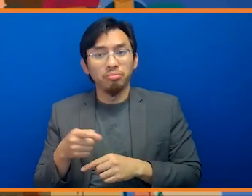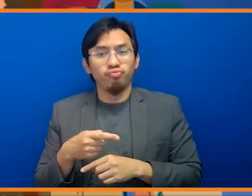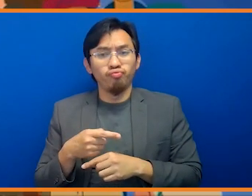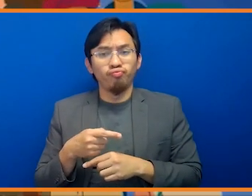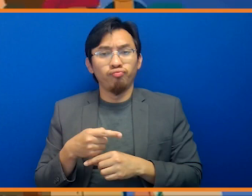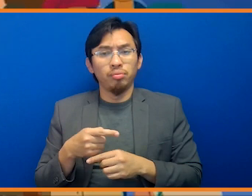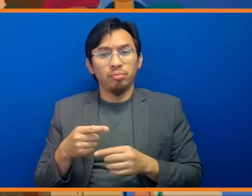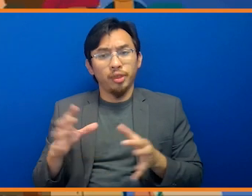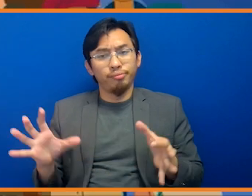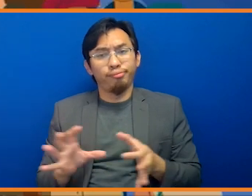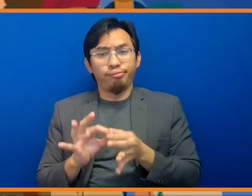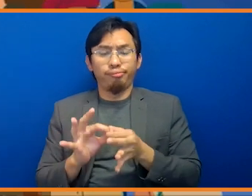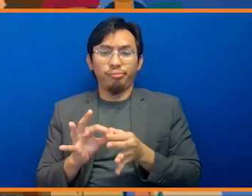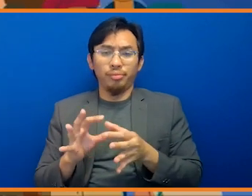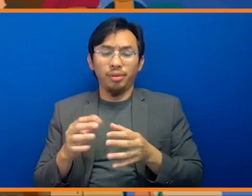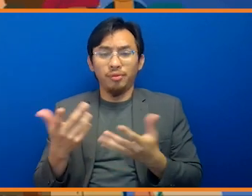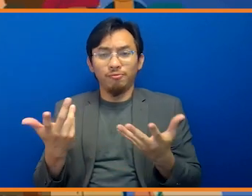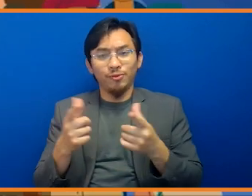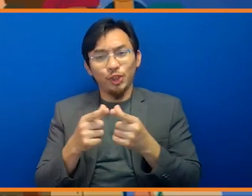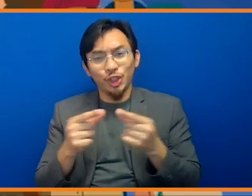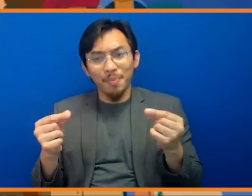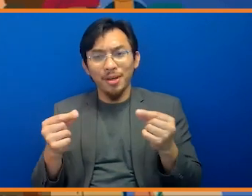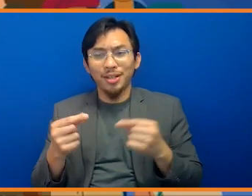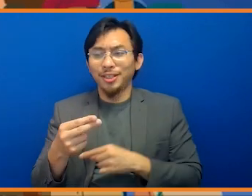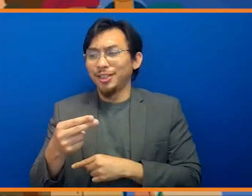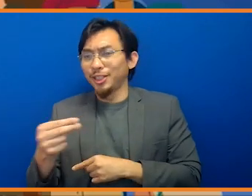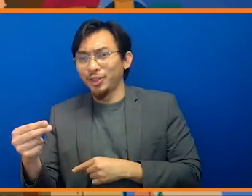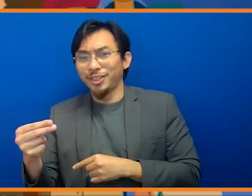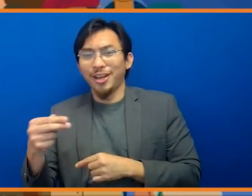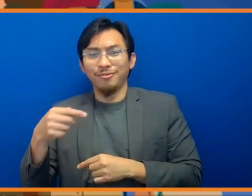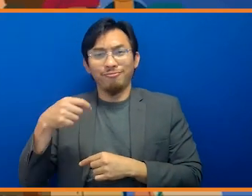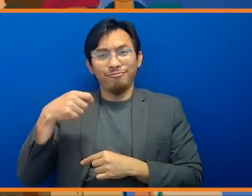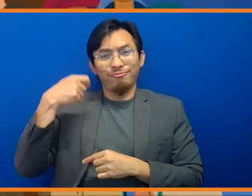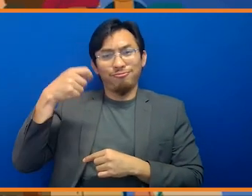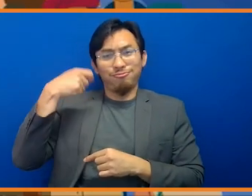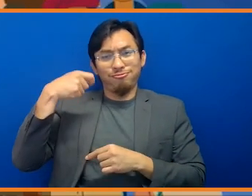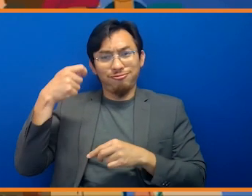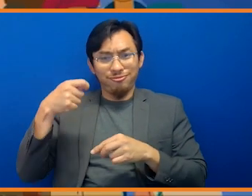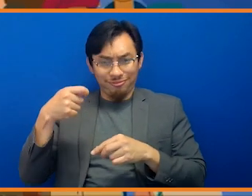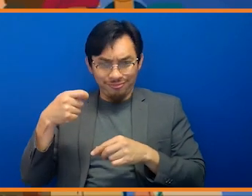produced a joint Japanese-Indonesian film